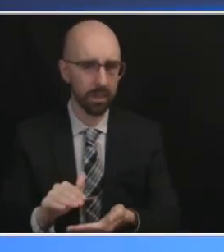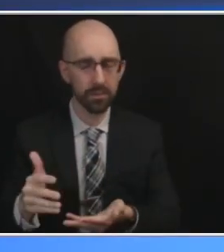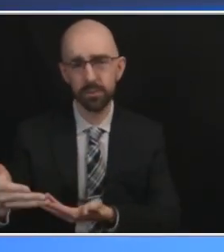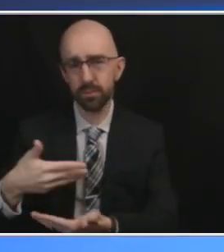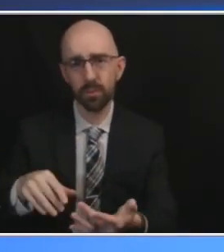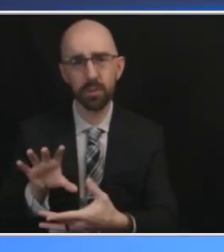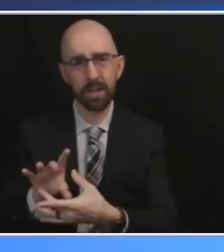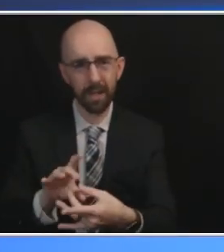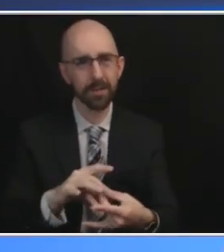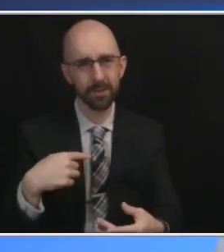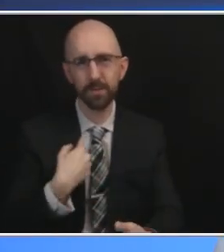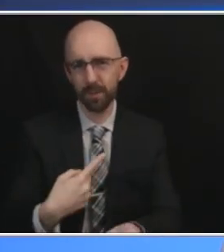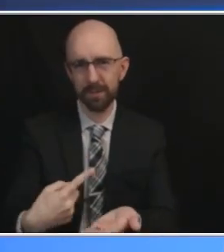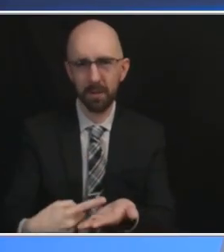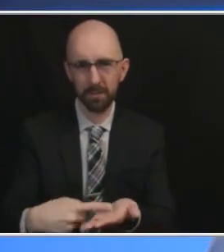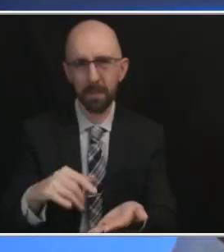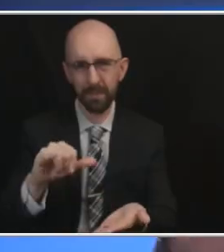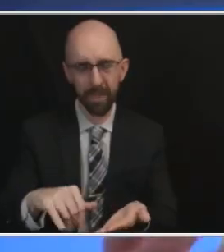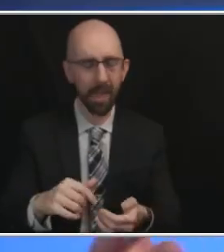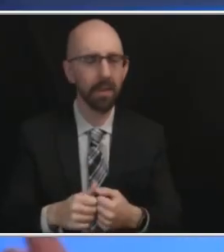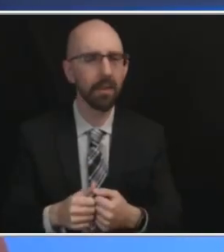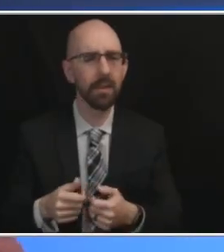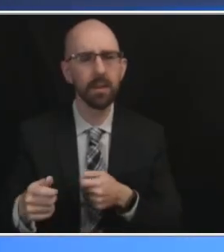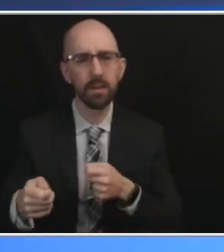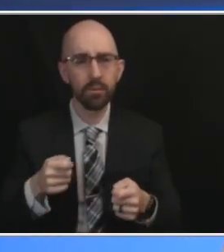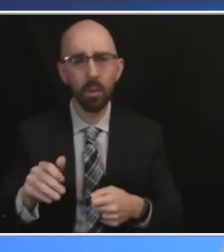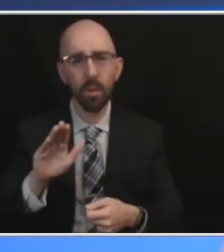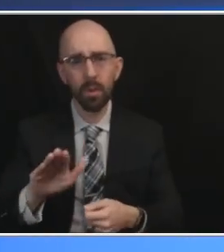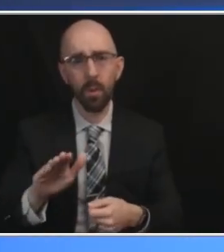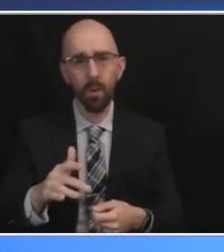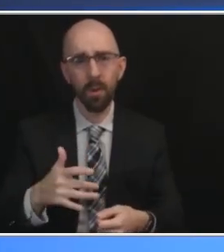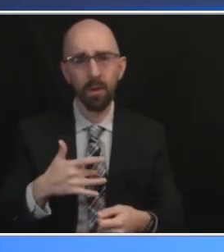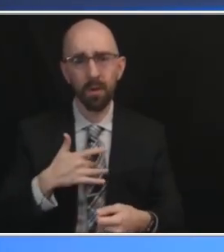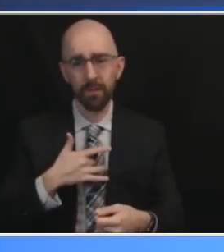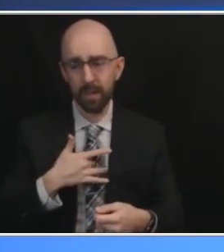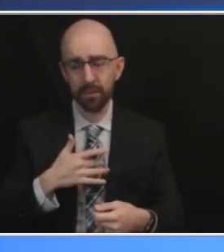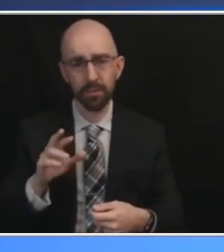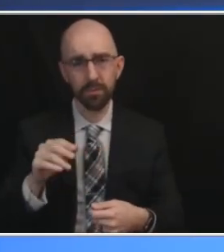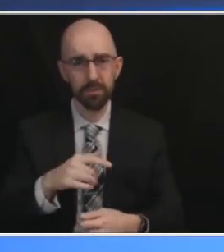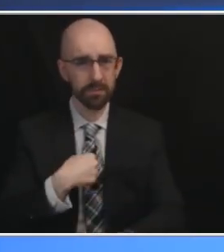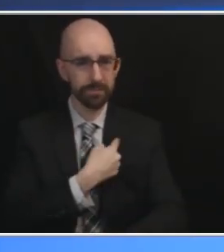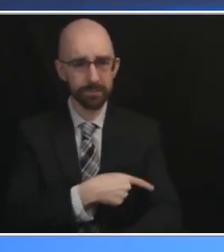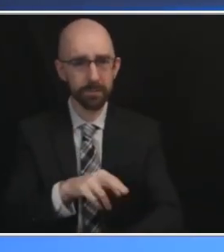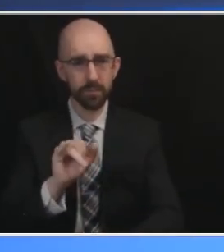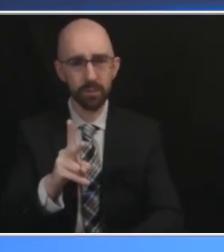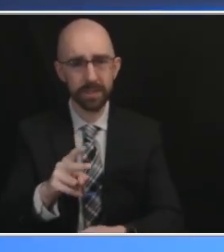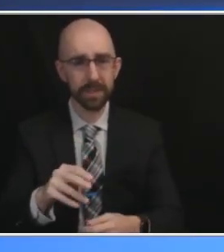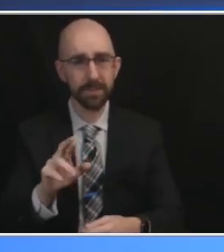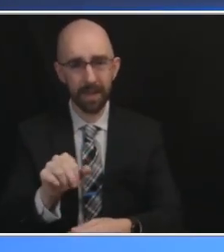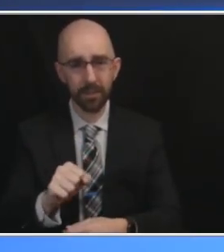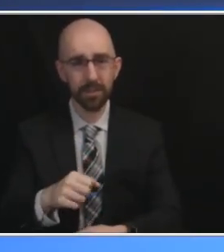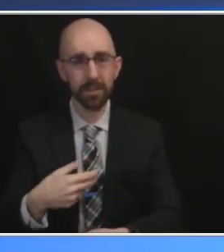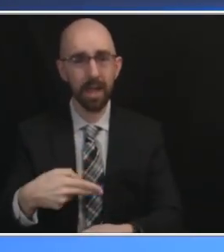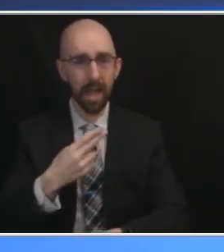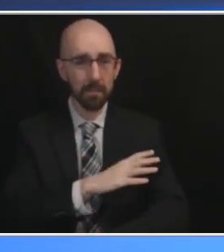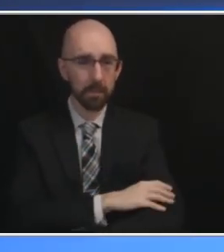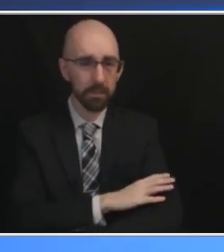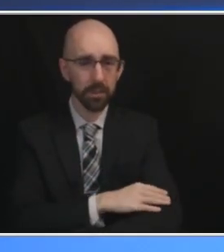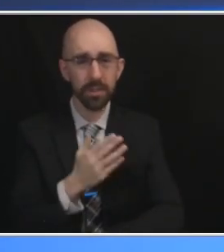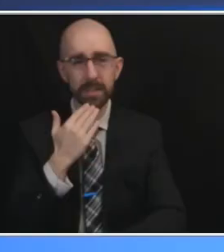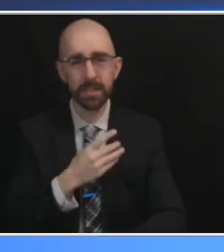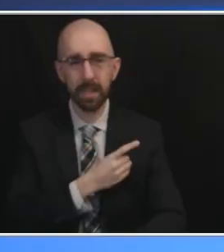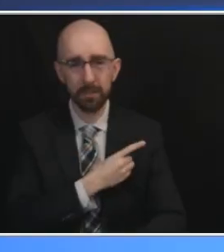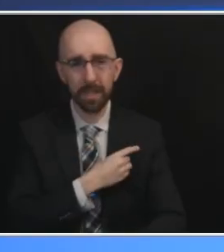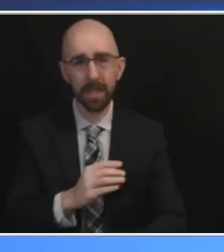we've talked about, and then controlling your vascular risk factors, right? Hypertension, diabetes, cholesterol. If we can control all those sorts